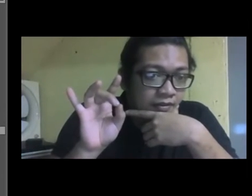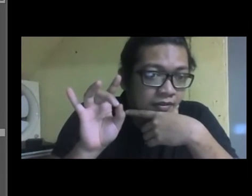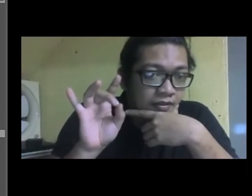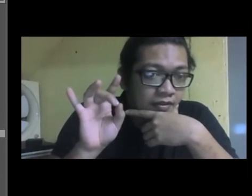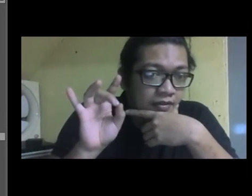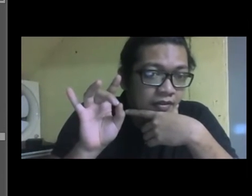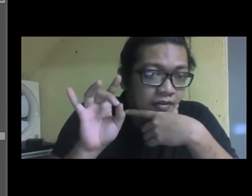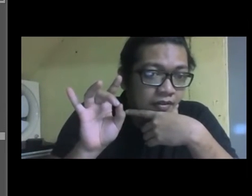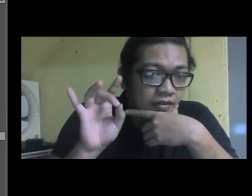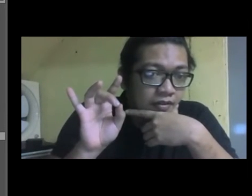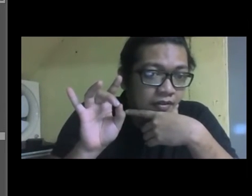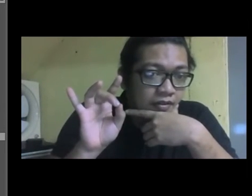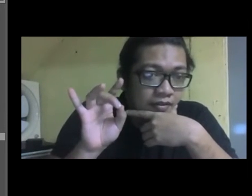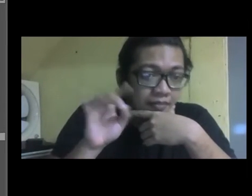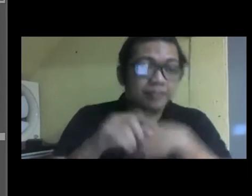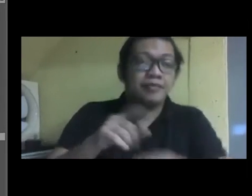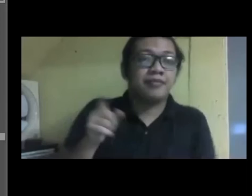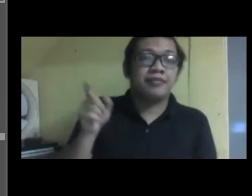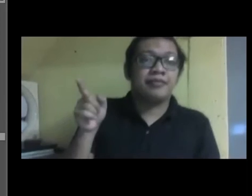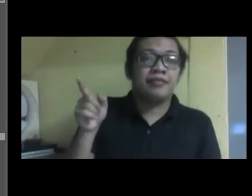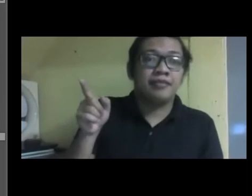We'll go to 8.